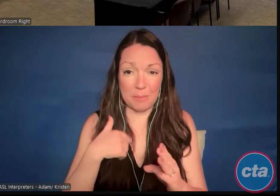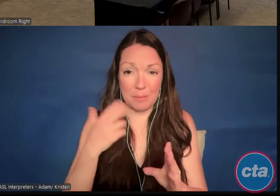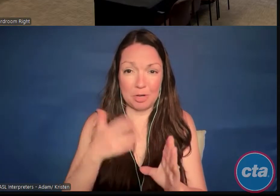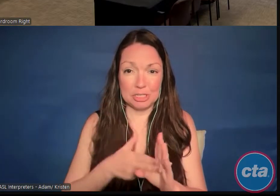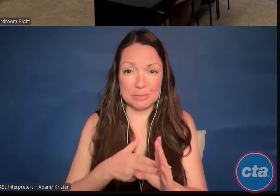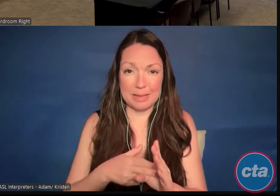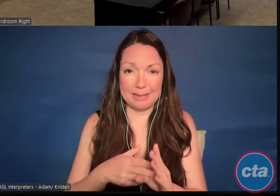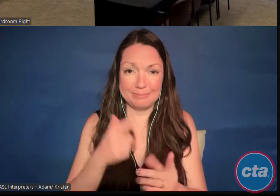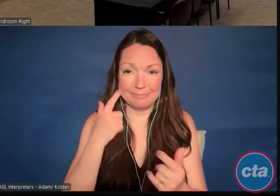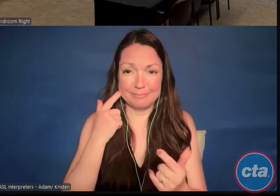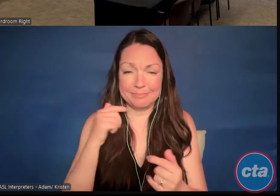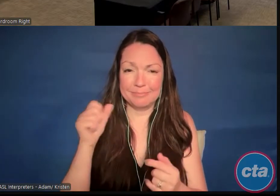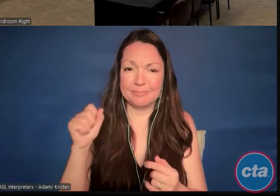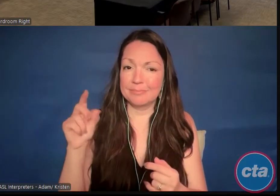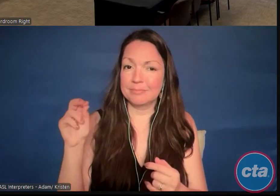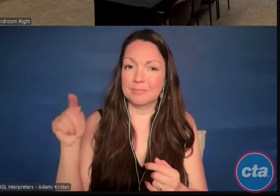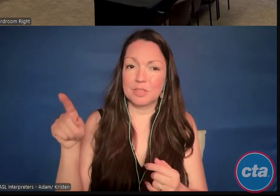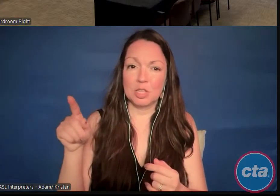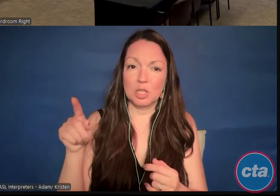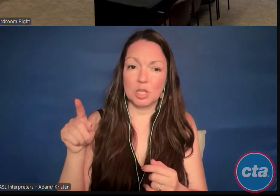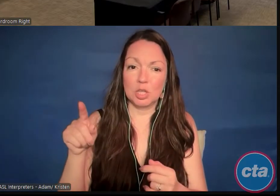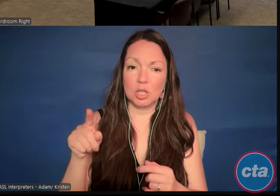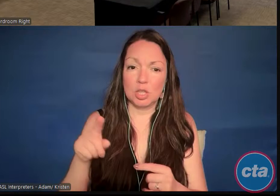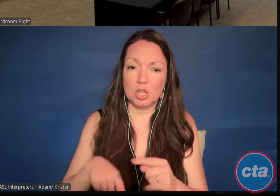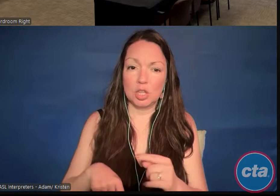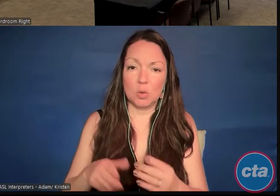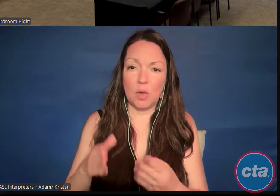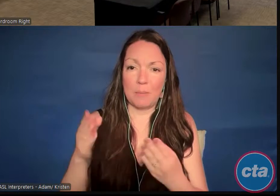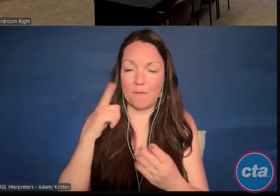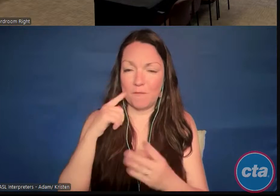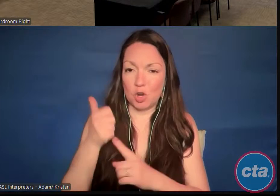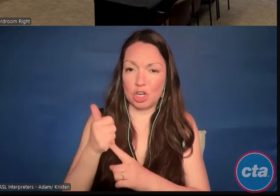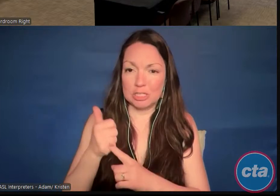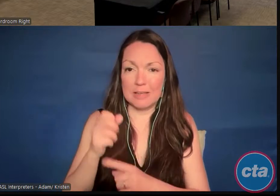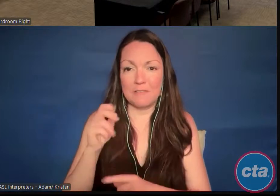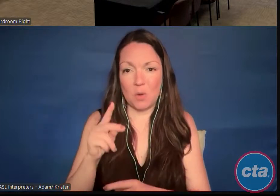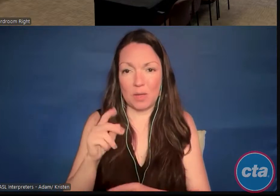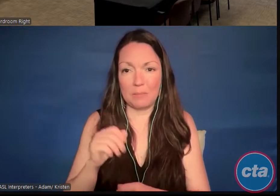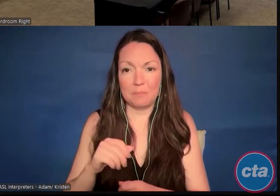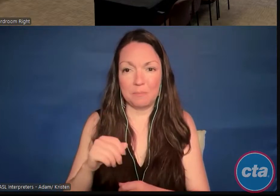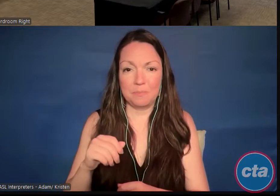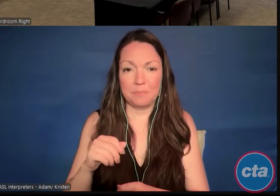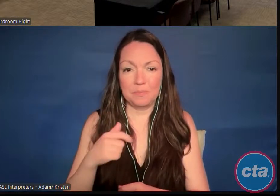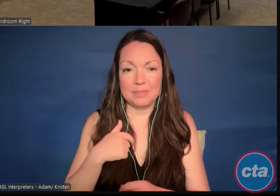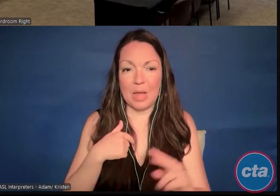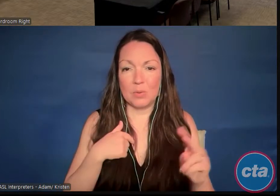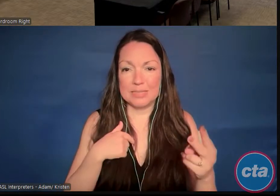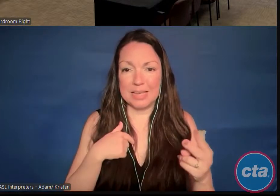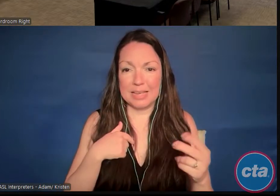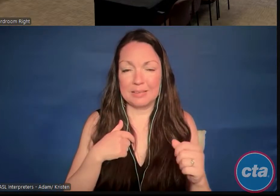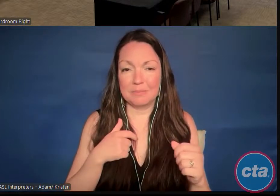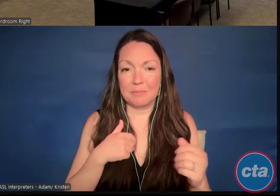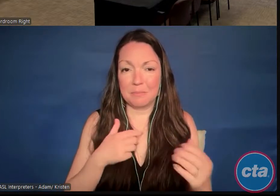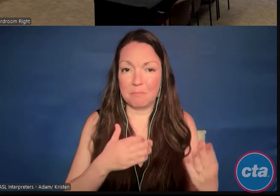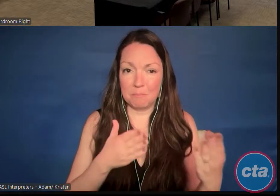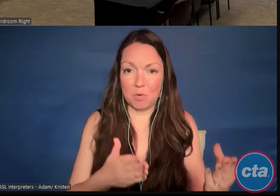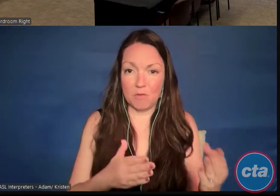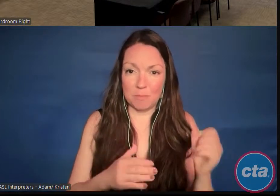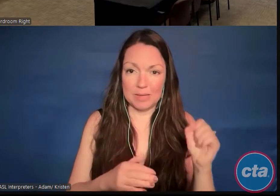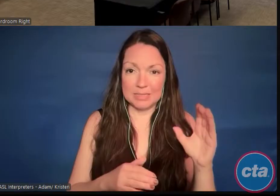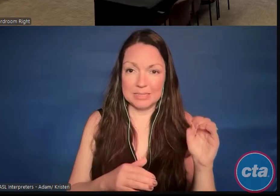no, you can't move for yourself. Anyone other than the chair. Okay. I'll second. It's been moved by